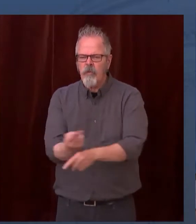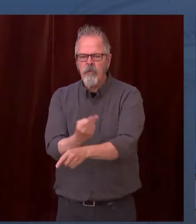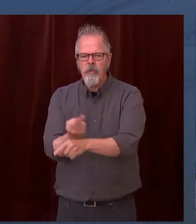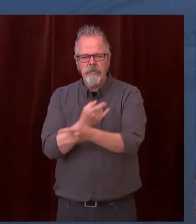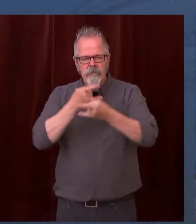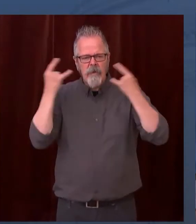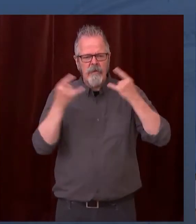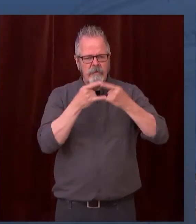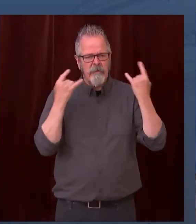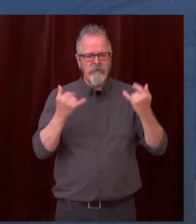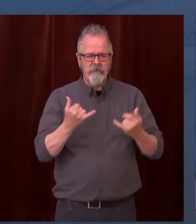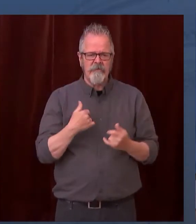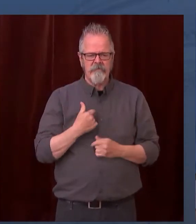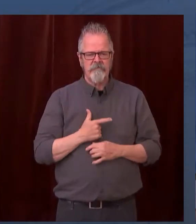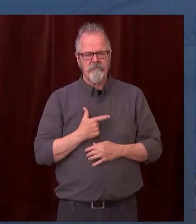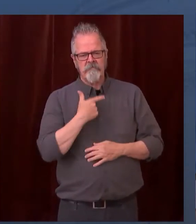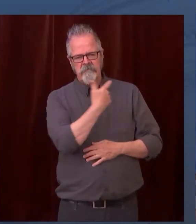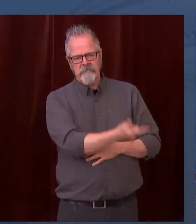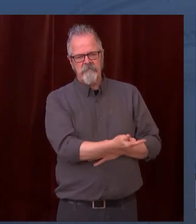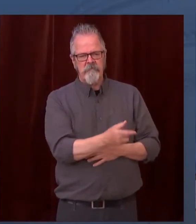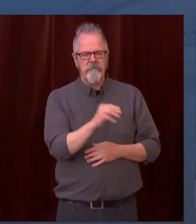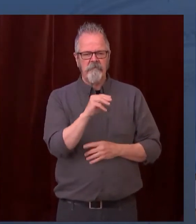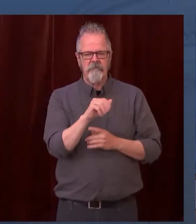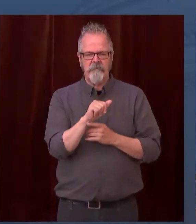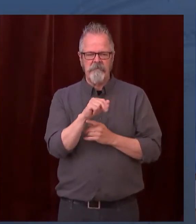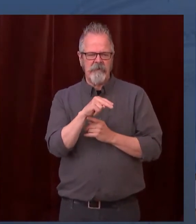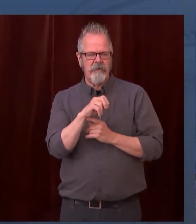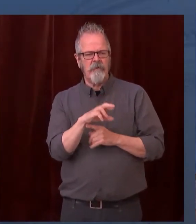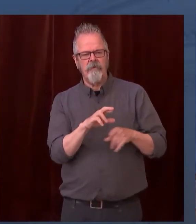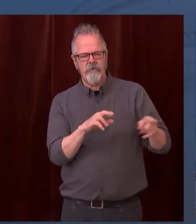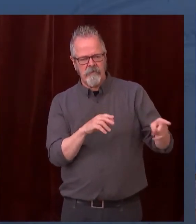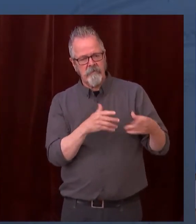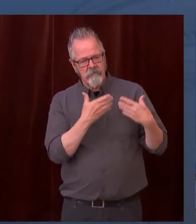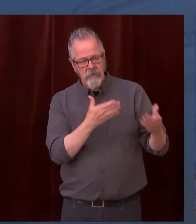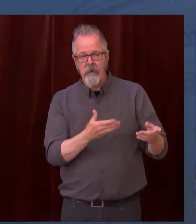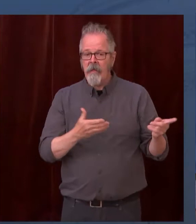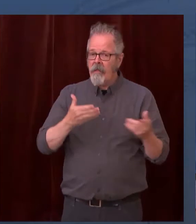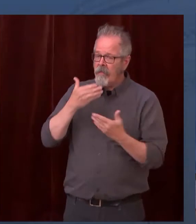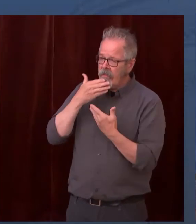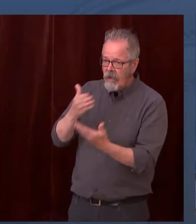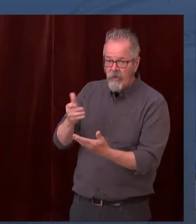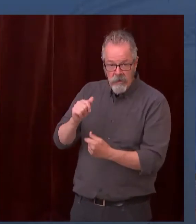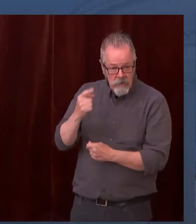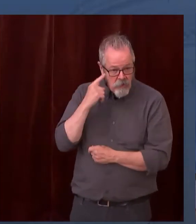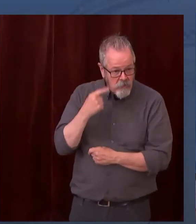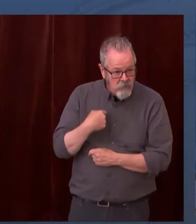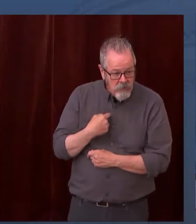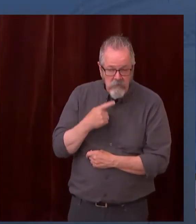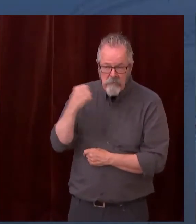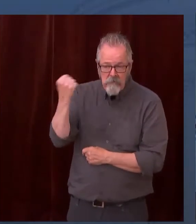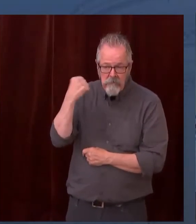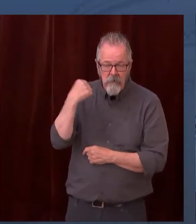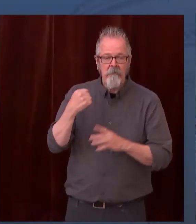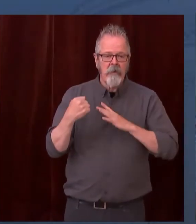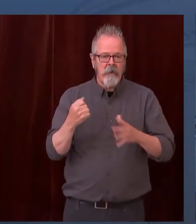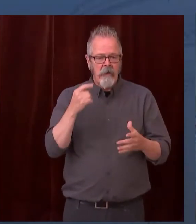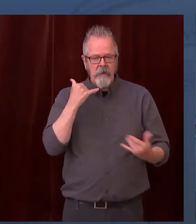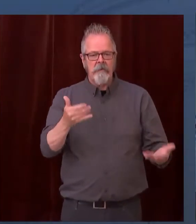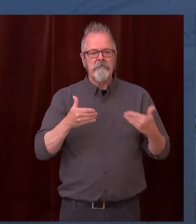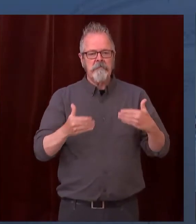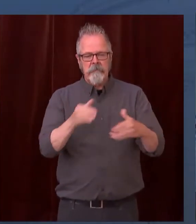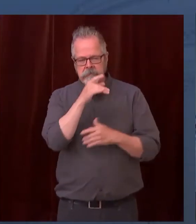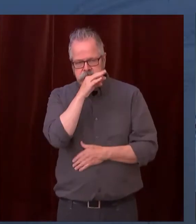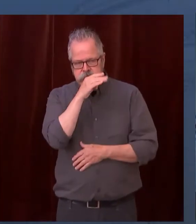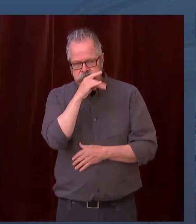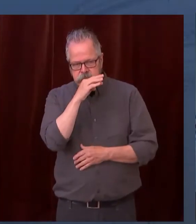Thank you, Governor. Can you hear me? Yes, we can. Wonderful. So first of all, I just want to thank you for this opportunity today. And